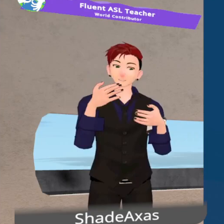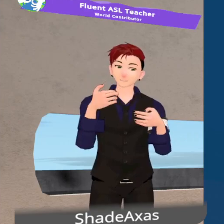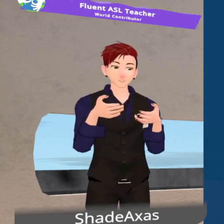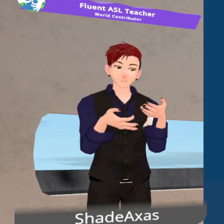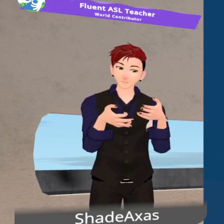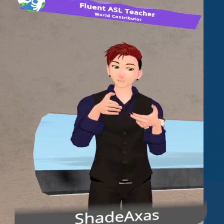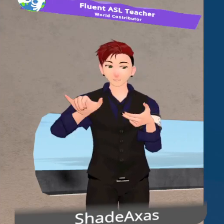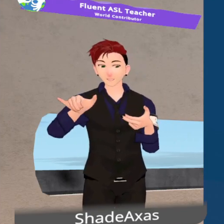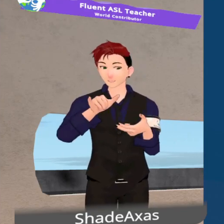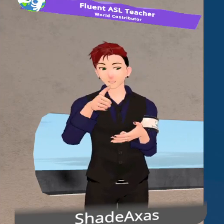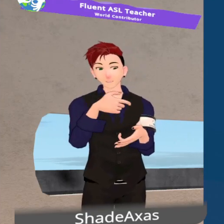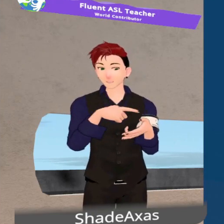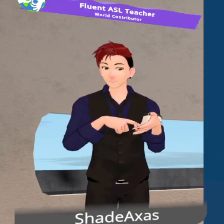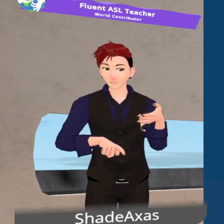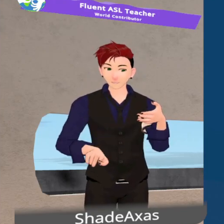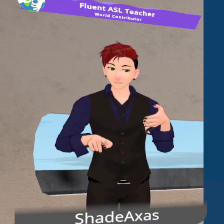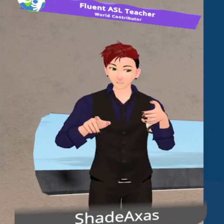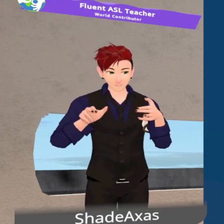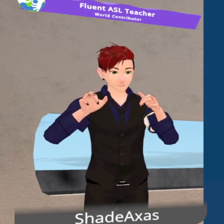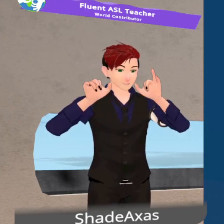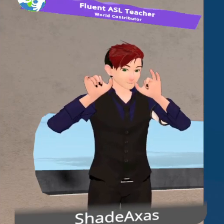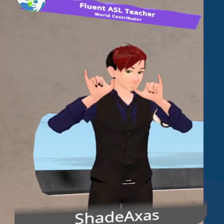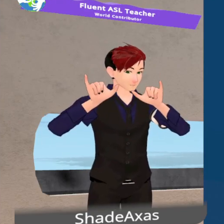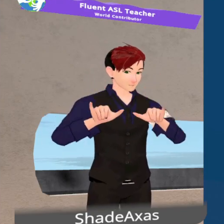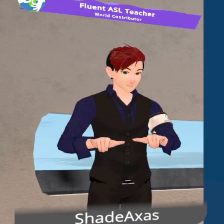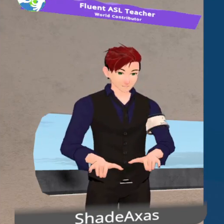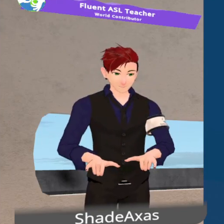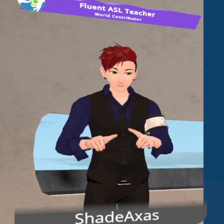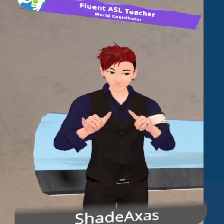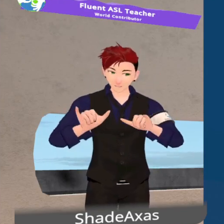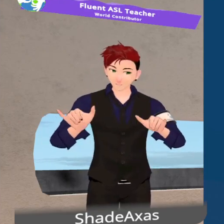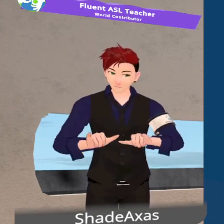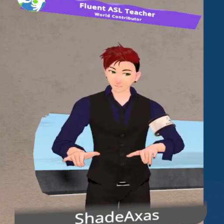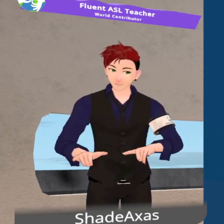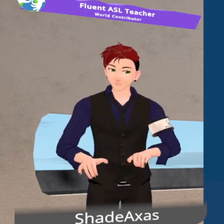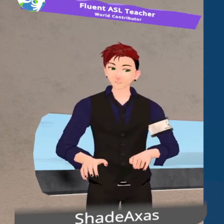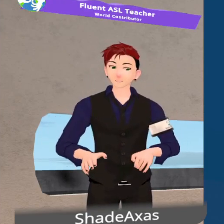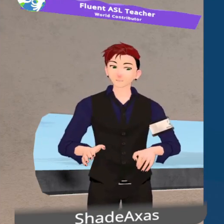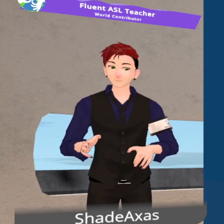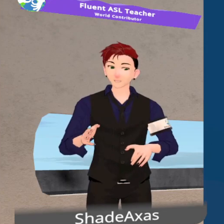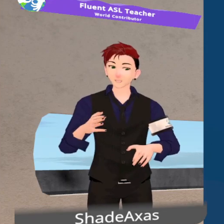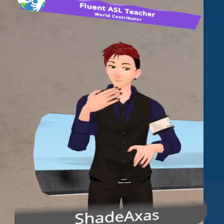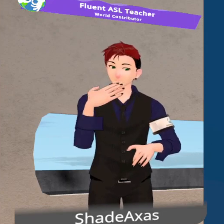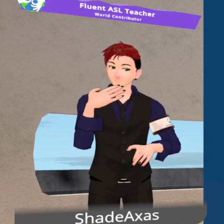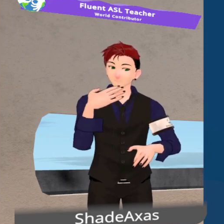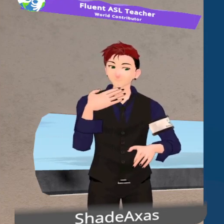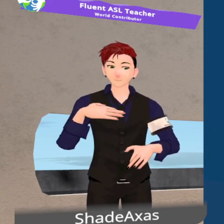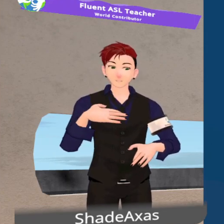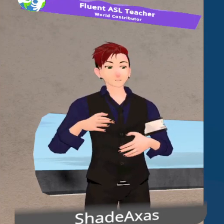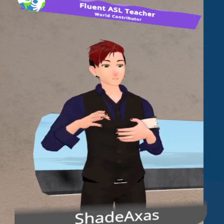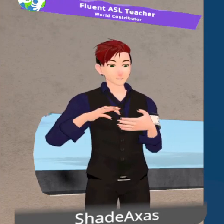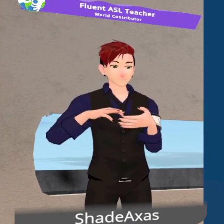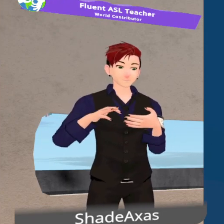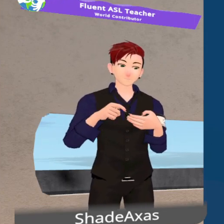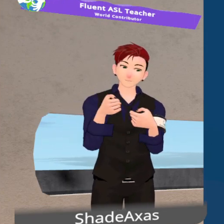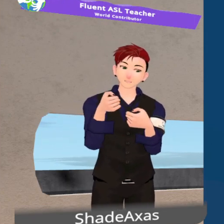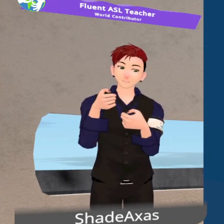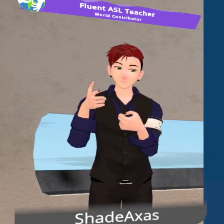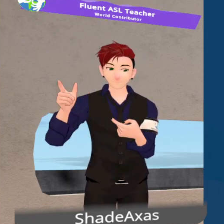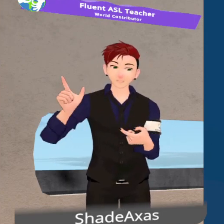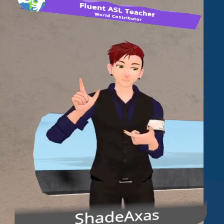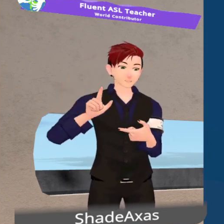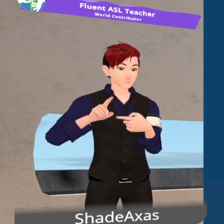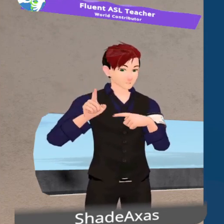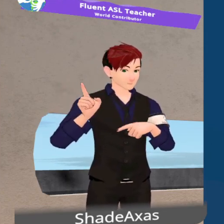ago. Just know that it's probably going to be the exact same next week. Everything's pretty much the same week to week. With